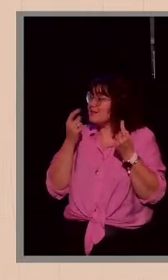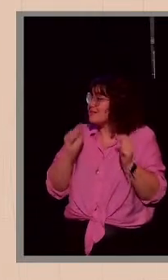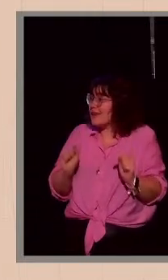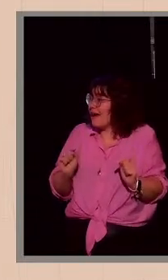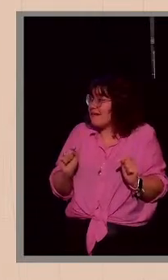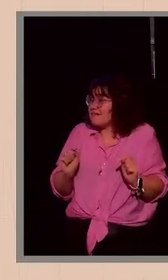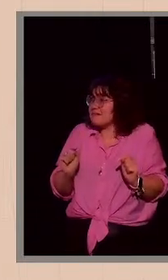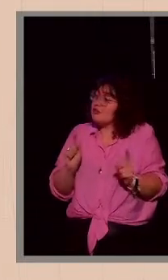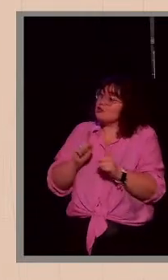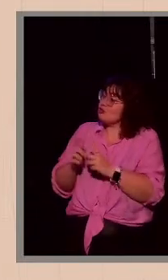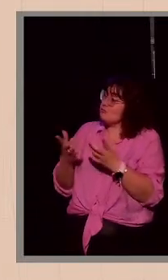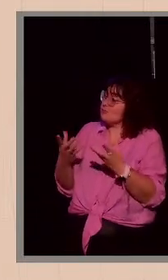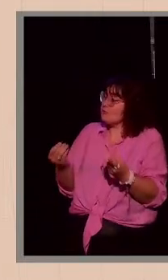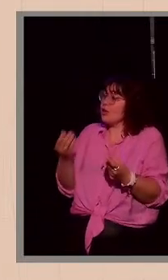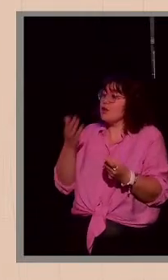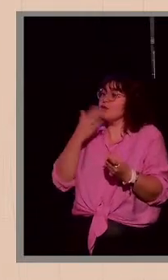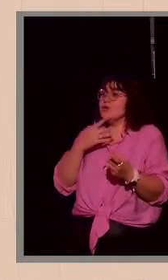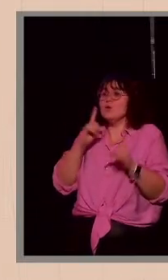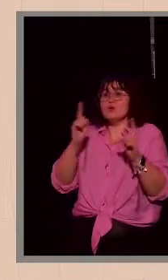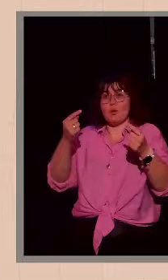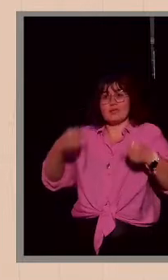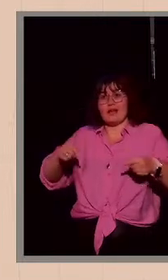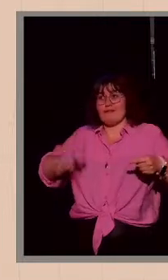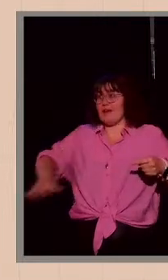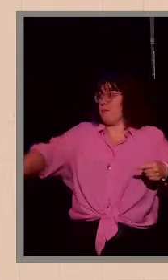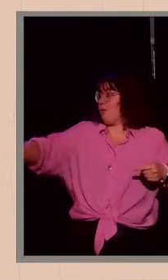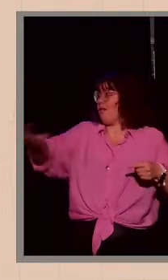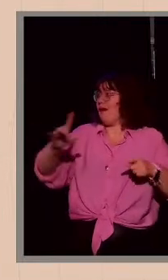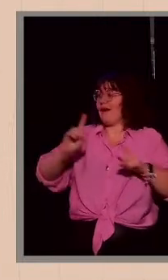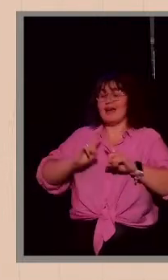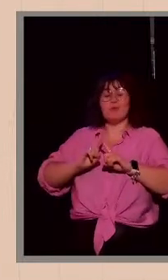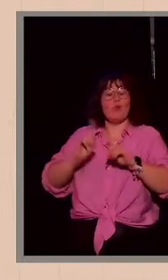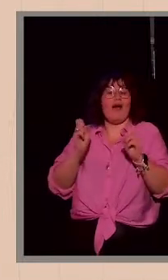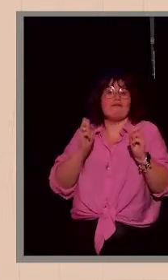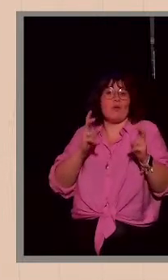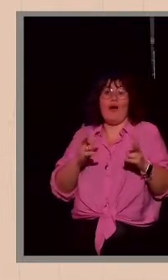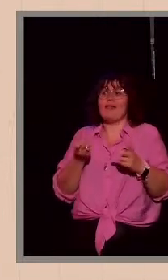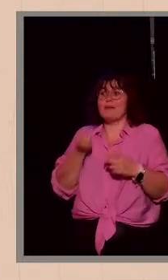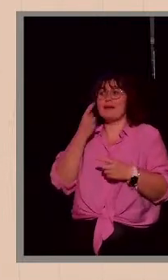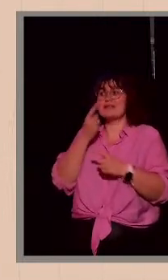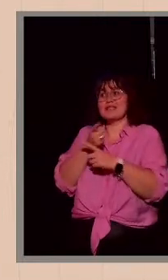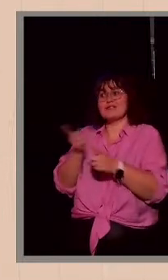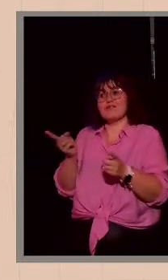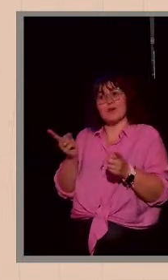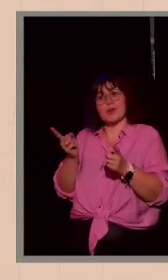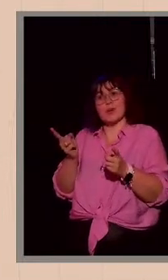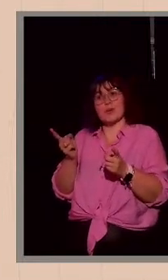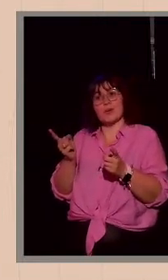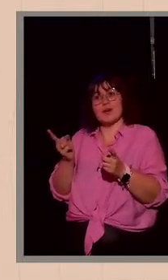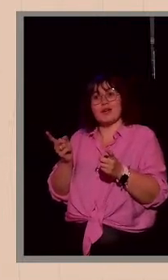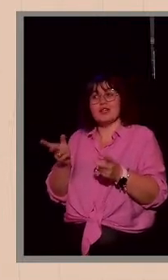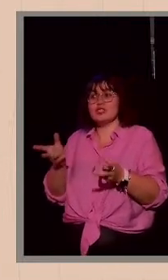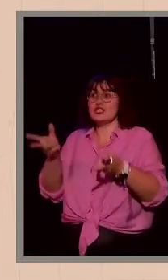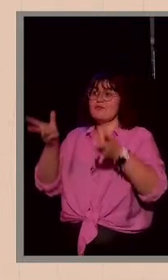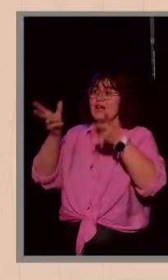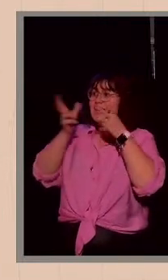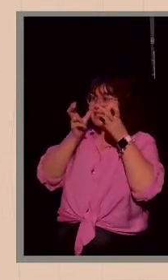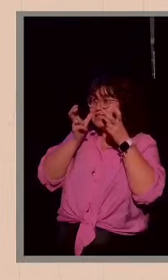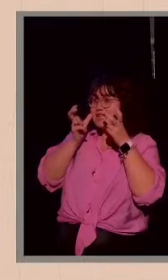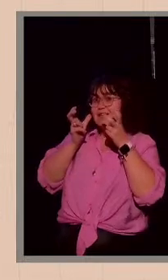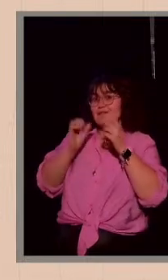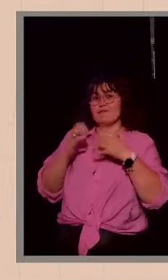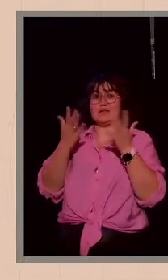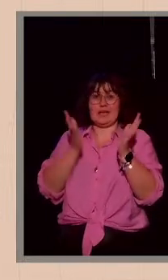And use what's available to you in whatever way makes sense for you for listening for